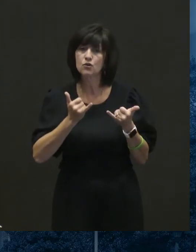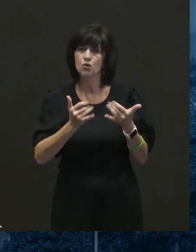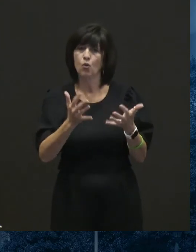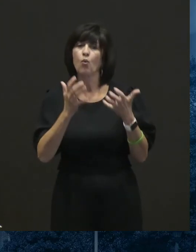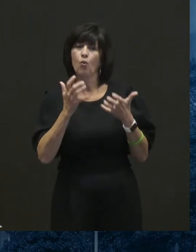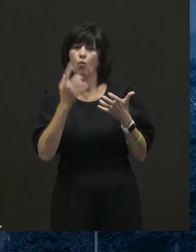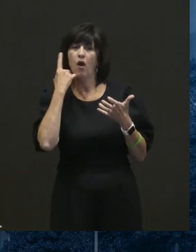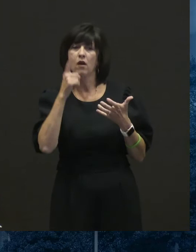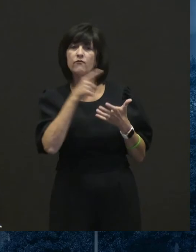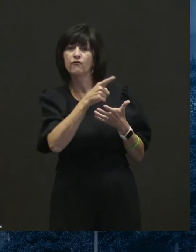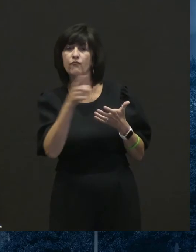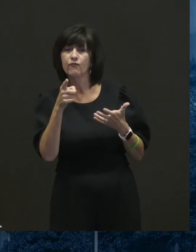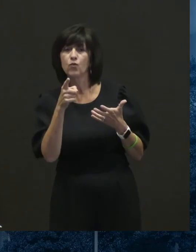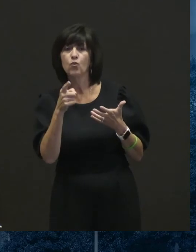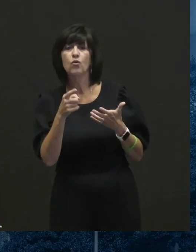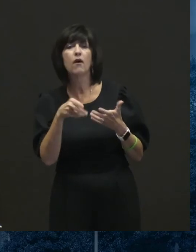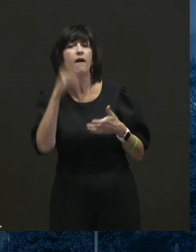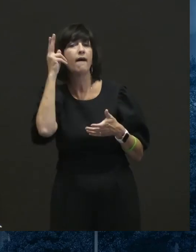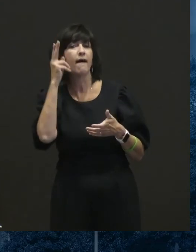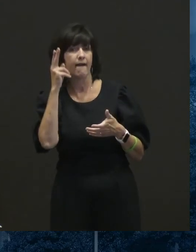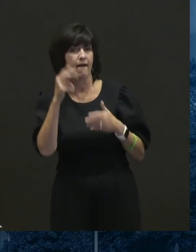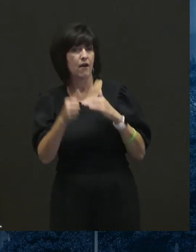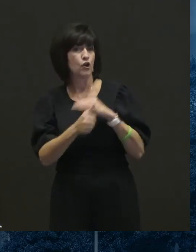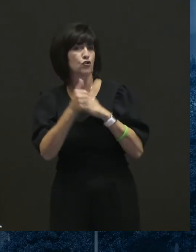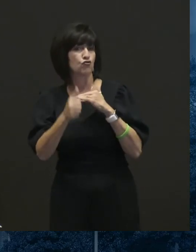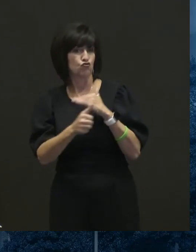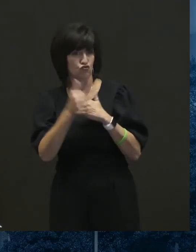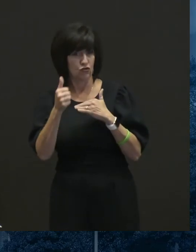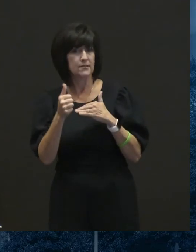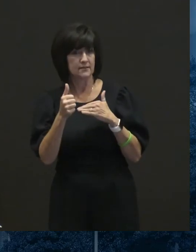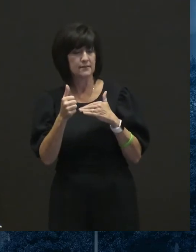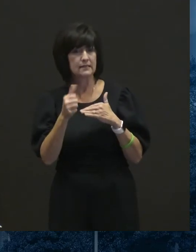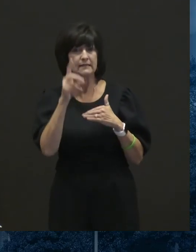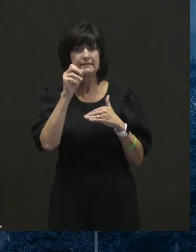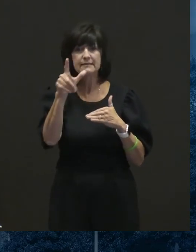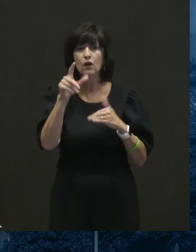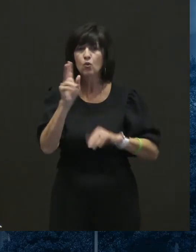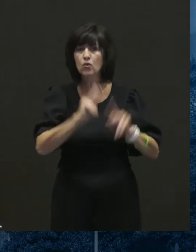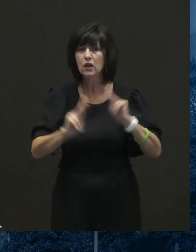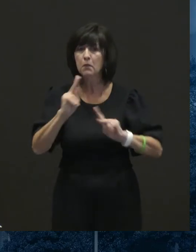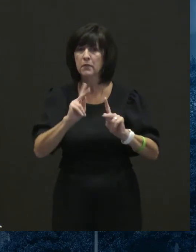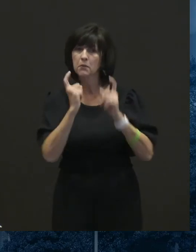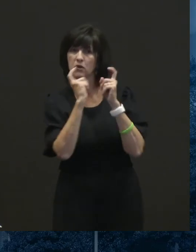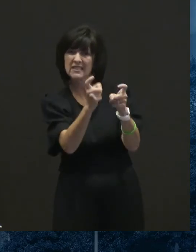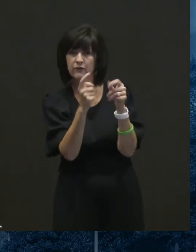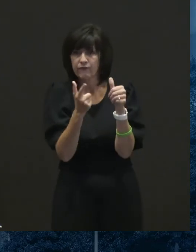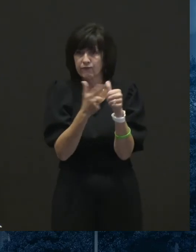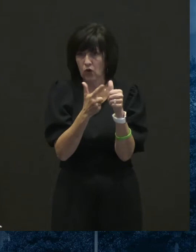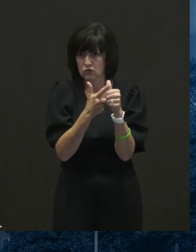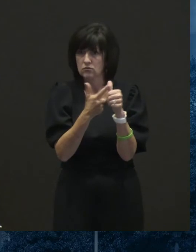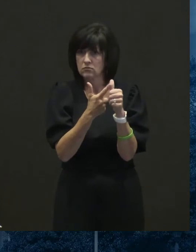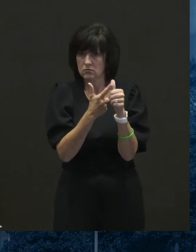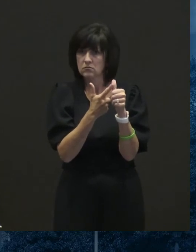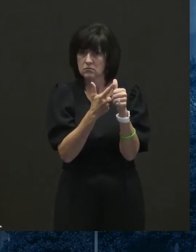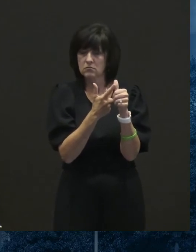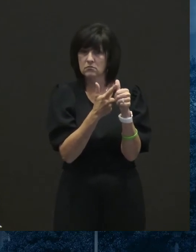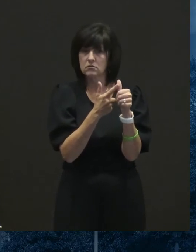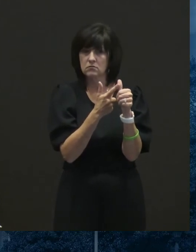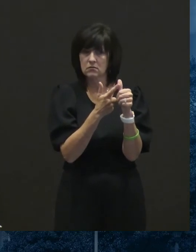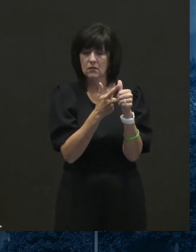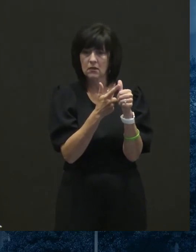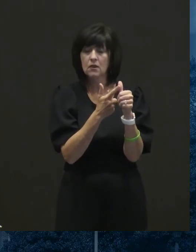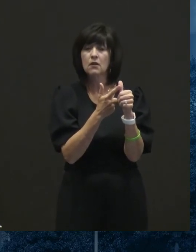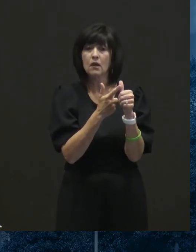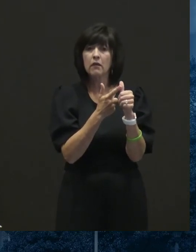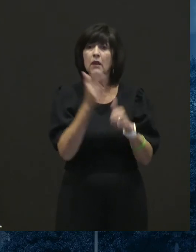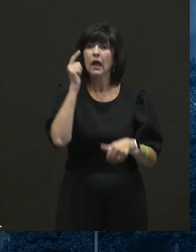example, as a starting point, or the highest risk Delawareans. But eventually, we'll have adequate vaccine,